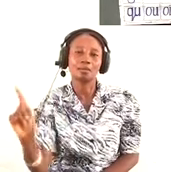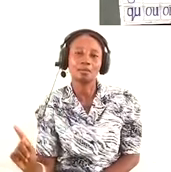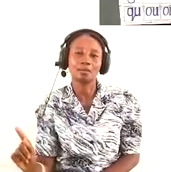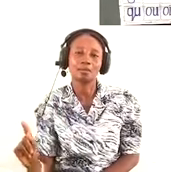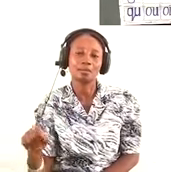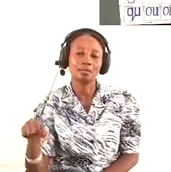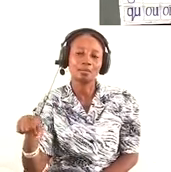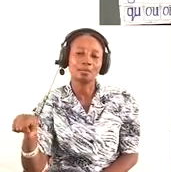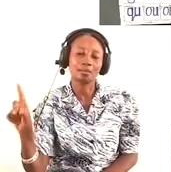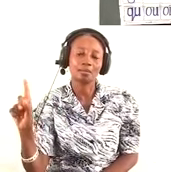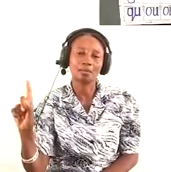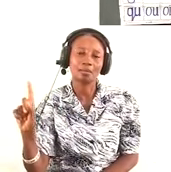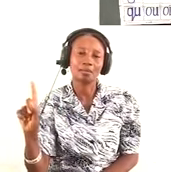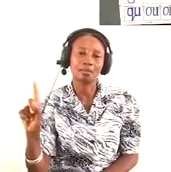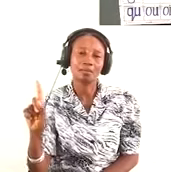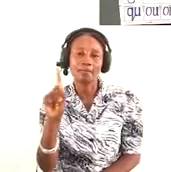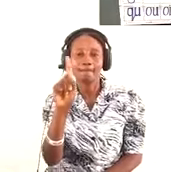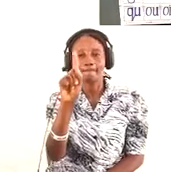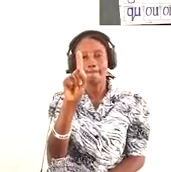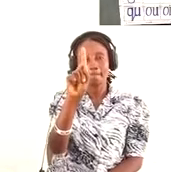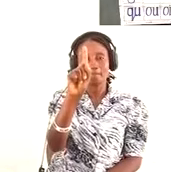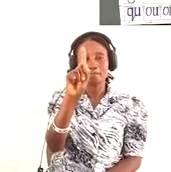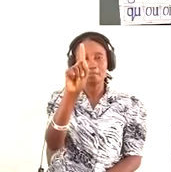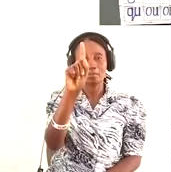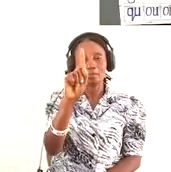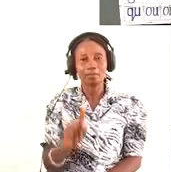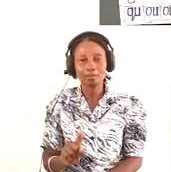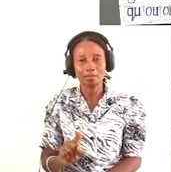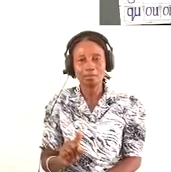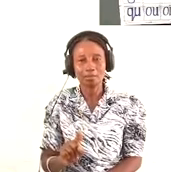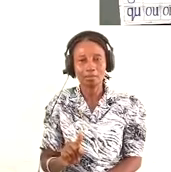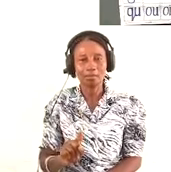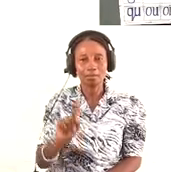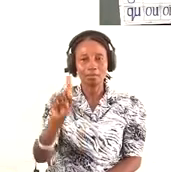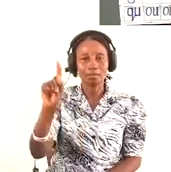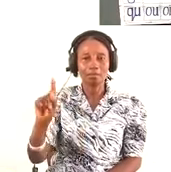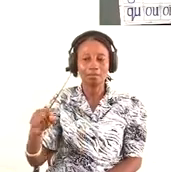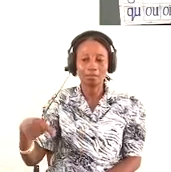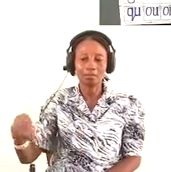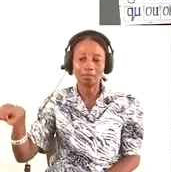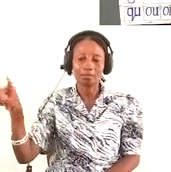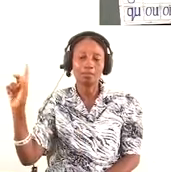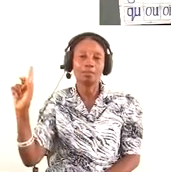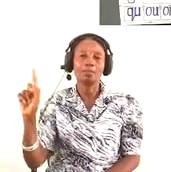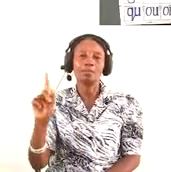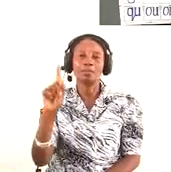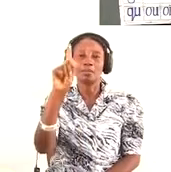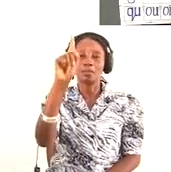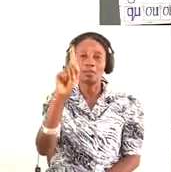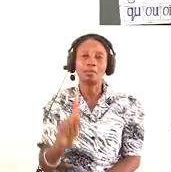over, down, and a flick. Let's put it in writing. There we